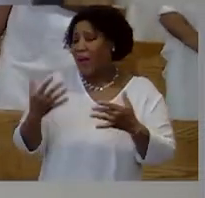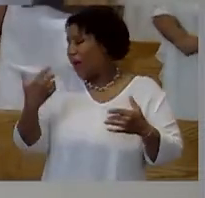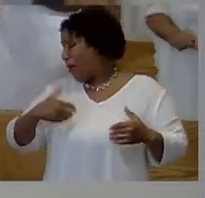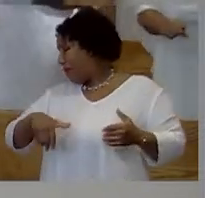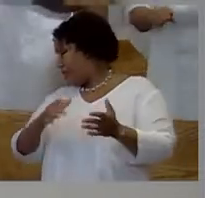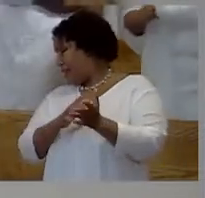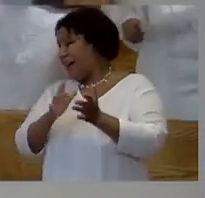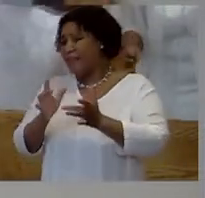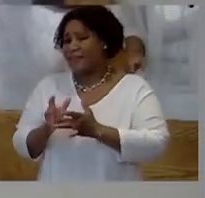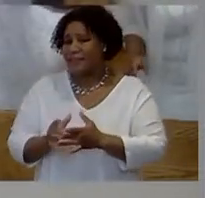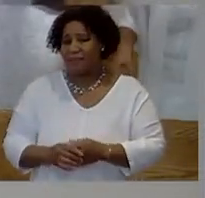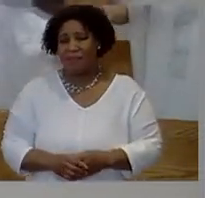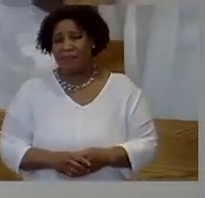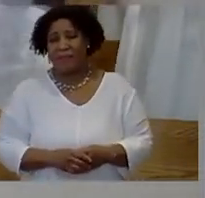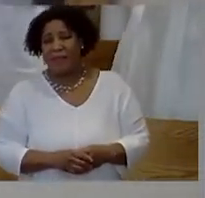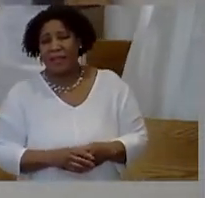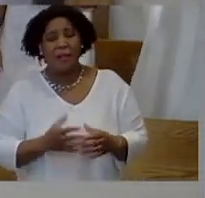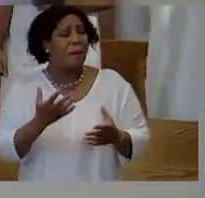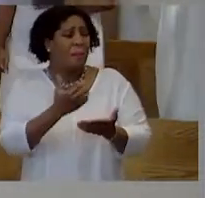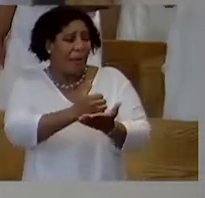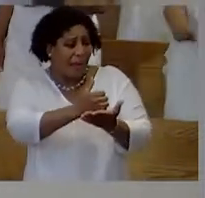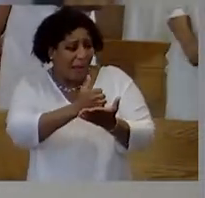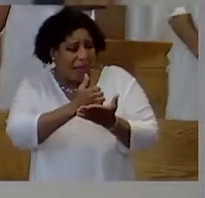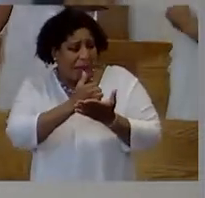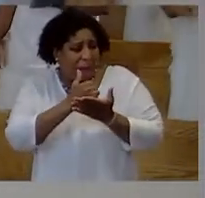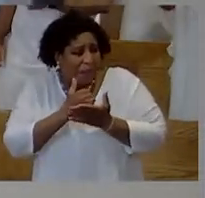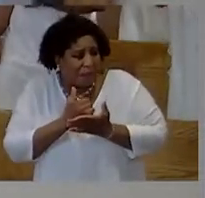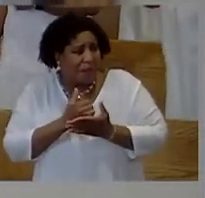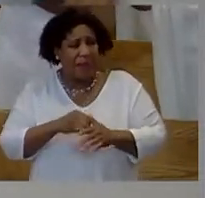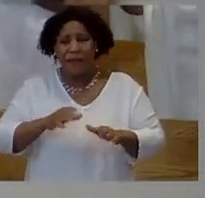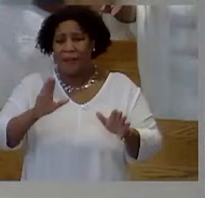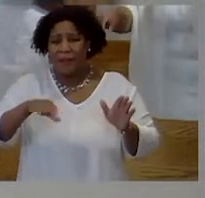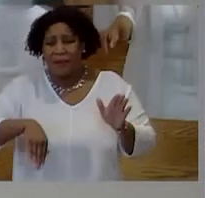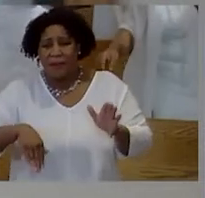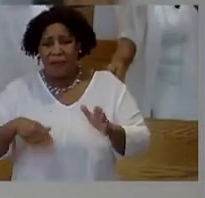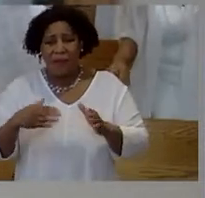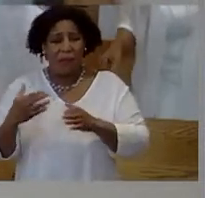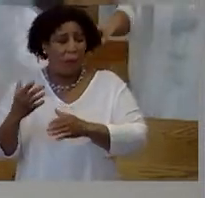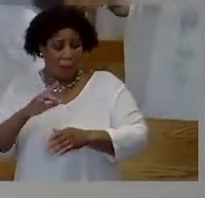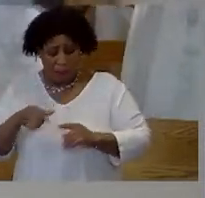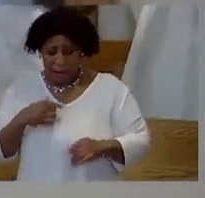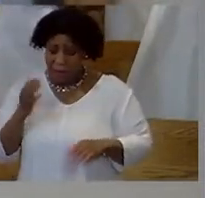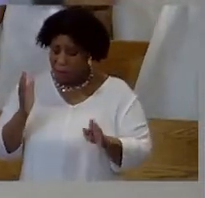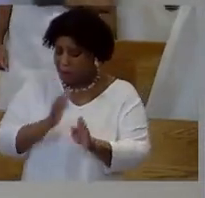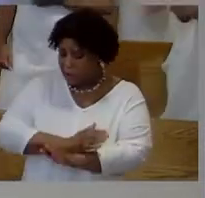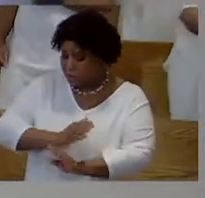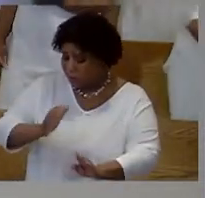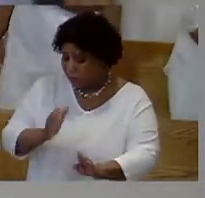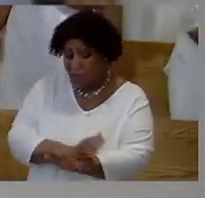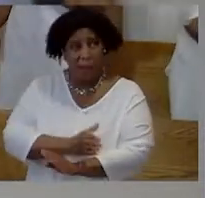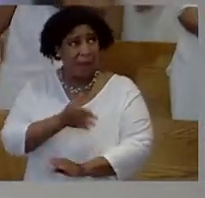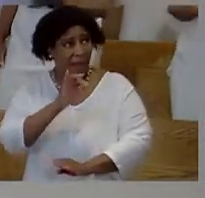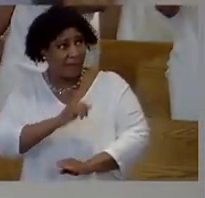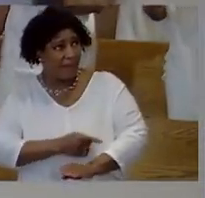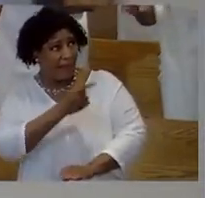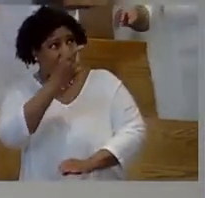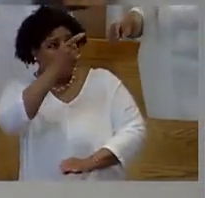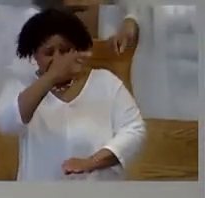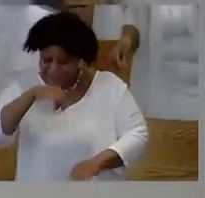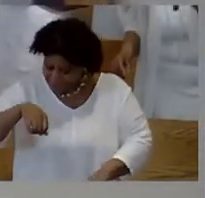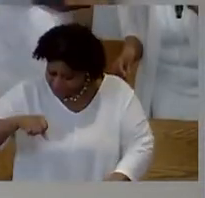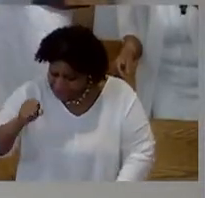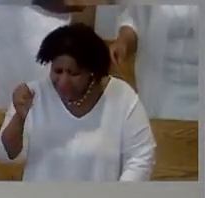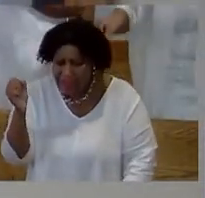Oh, Jesus. Help in the time of trouble. Yes, he is. Yes,